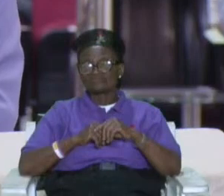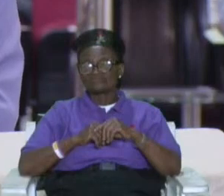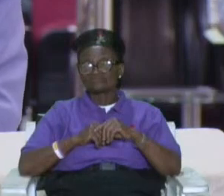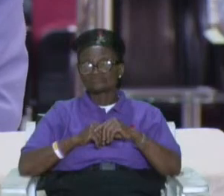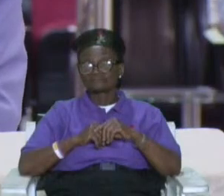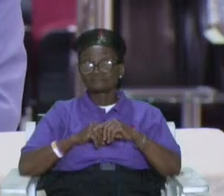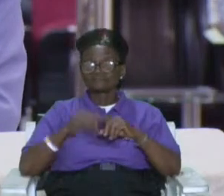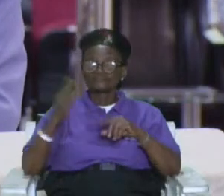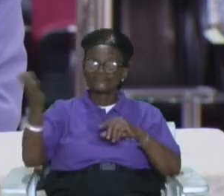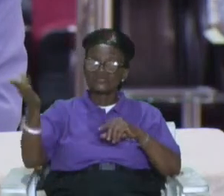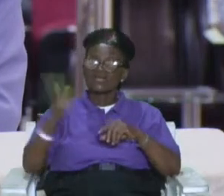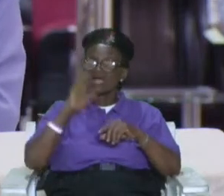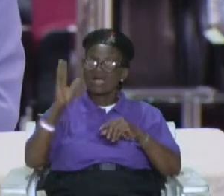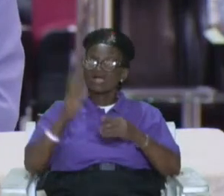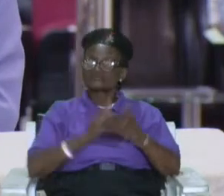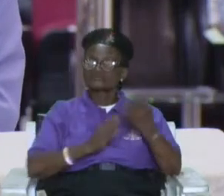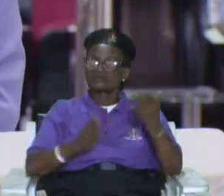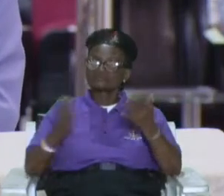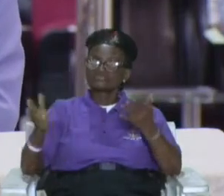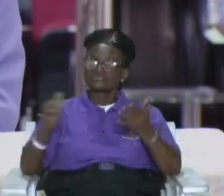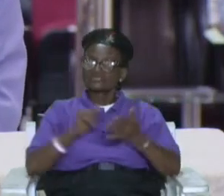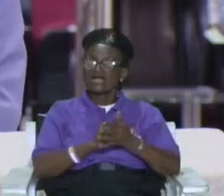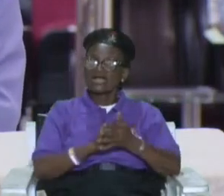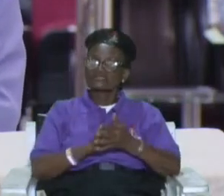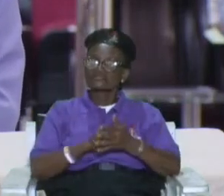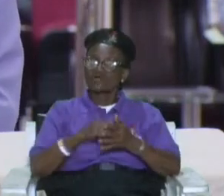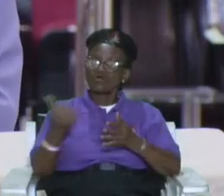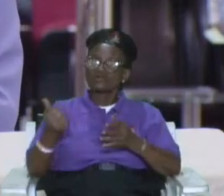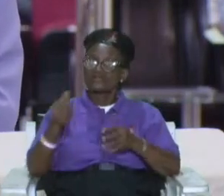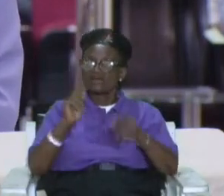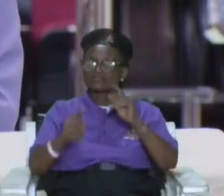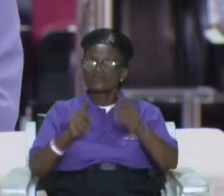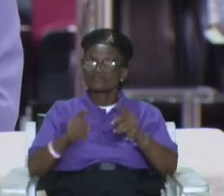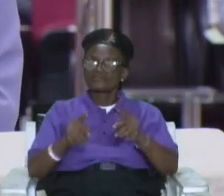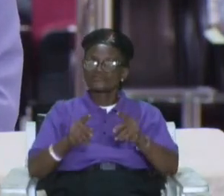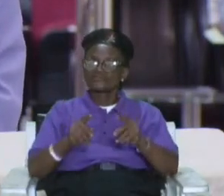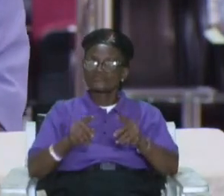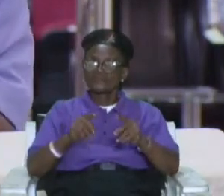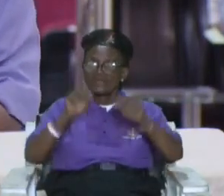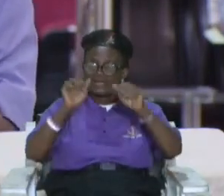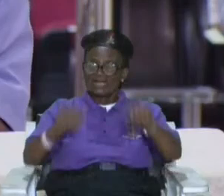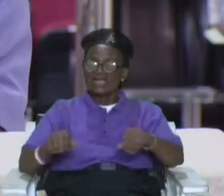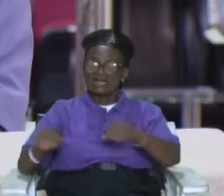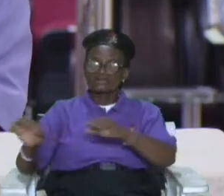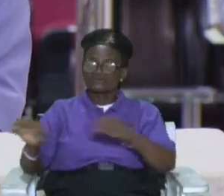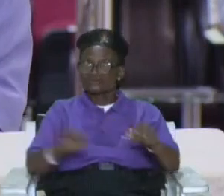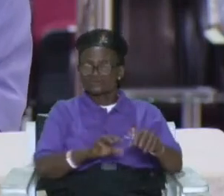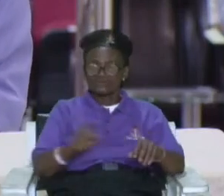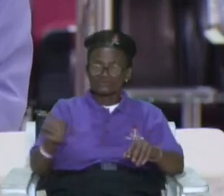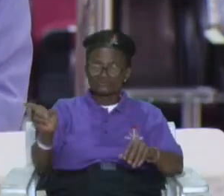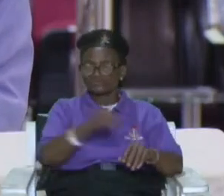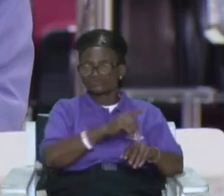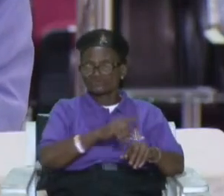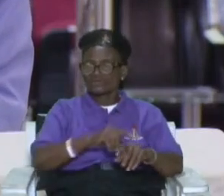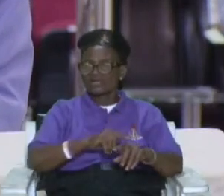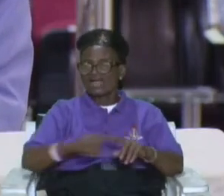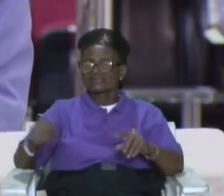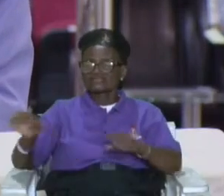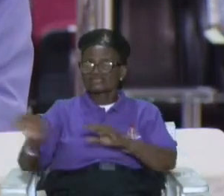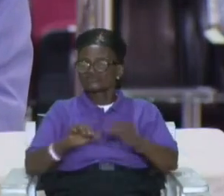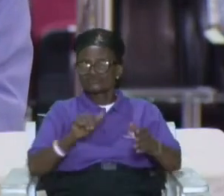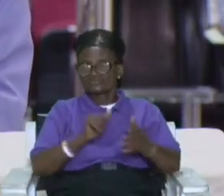There are certain things that other people can do, you can't do them. If you want to carry